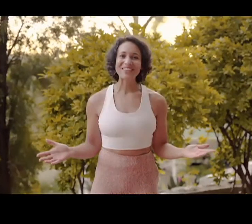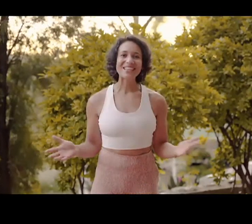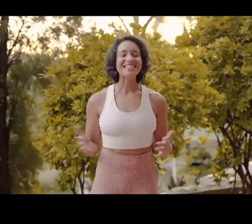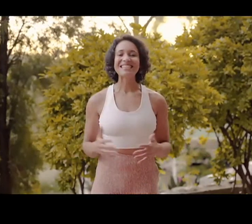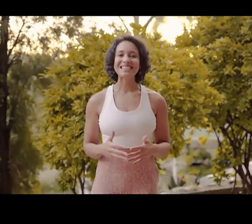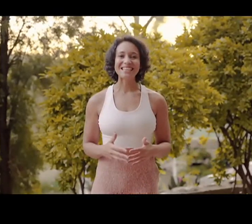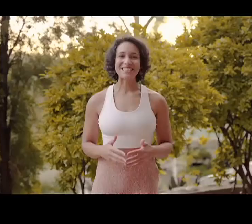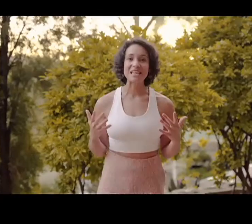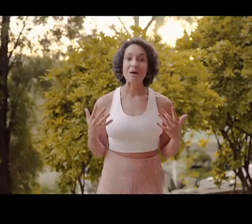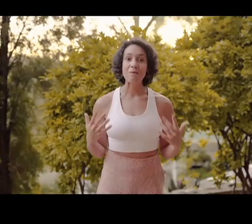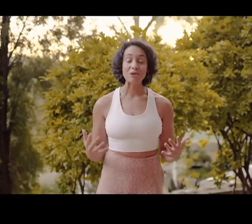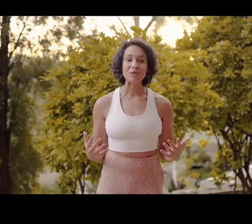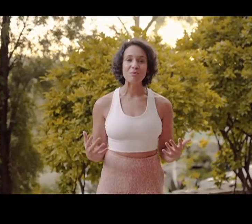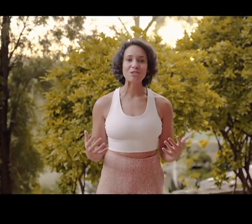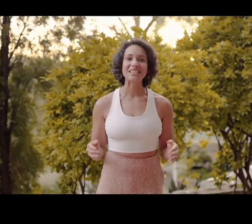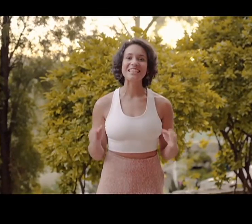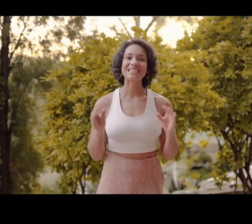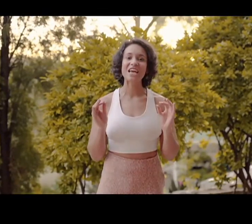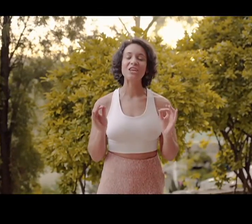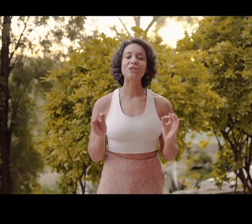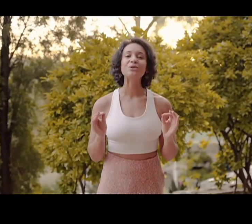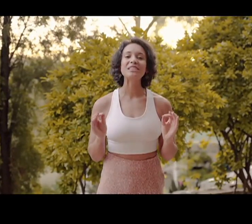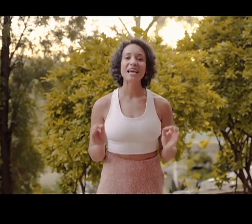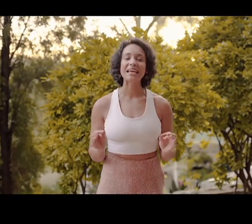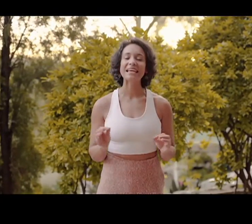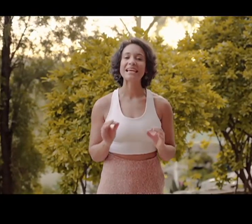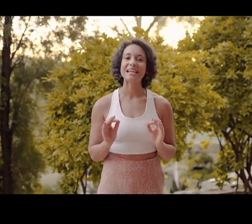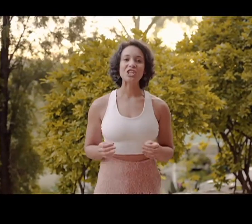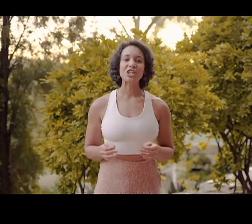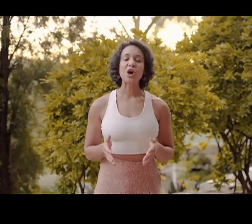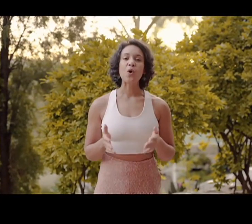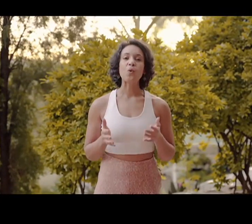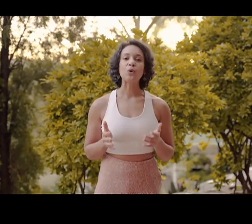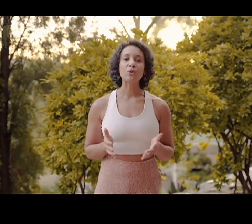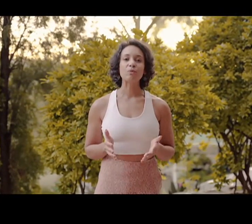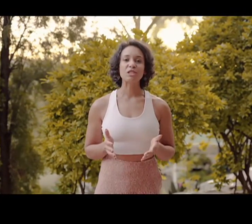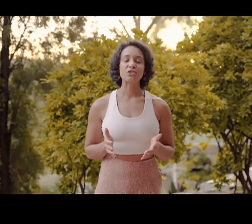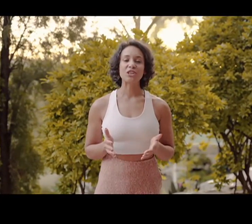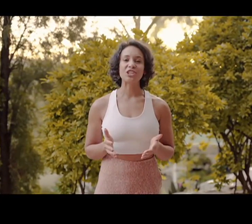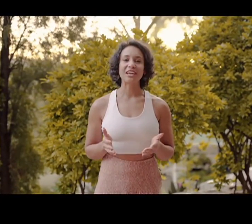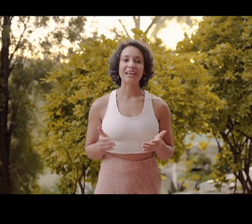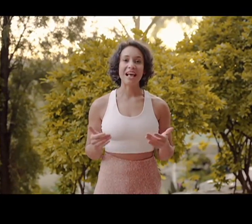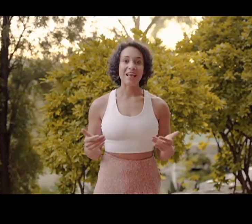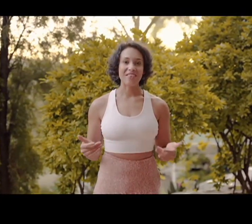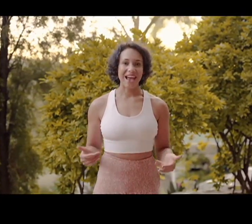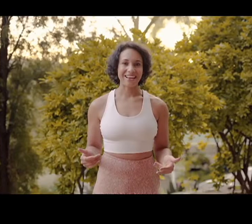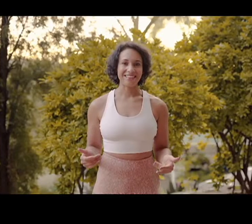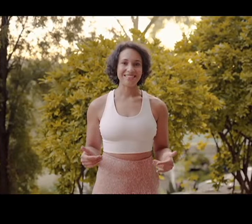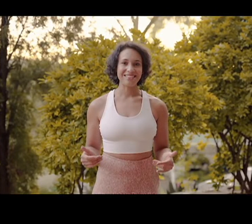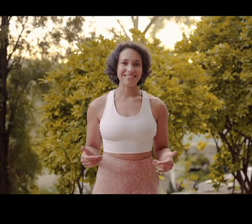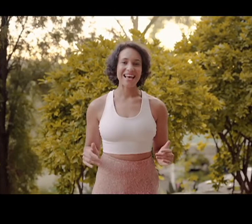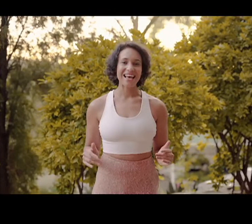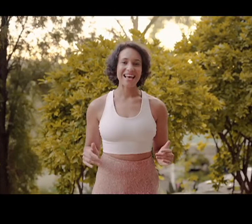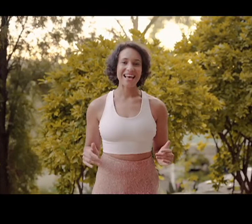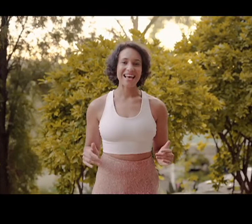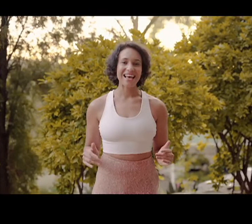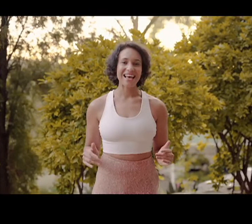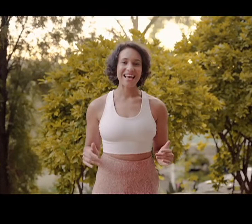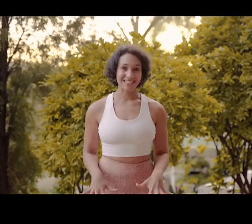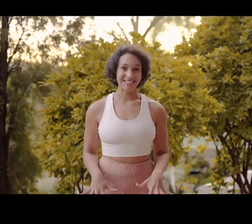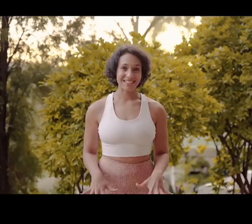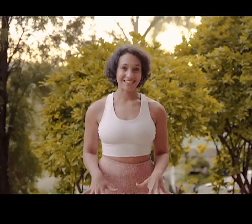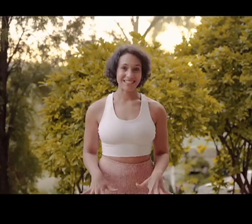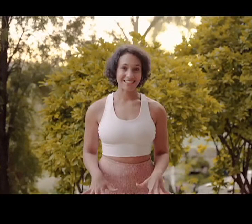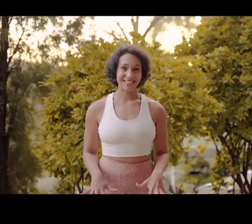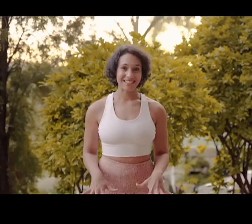beautiful people, this is Nikki. Most important is that you take a session. We will be stretching the ankles and